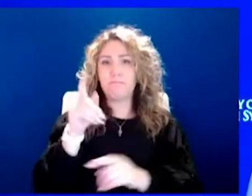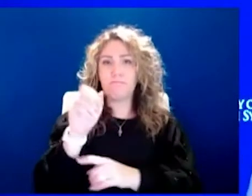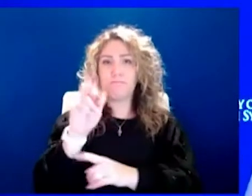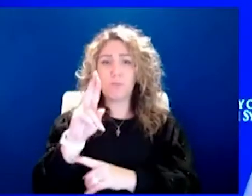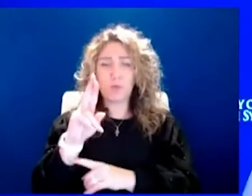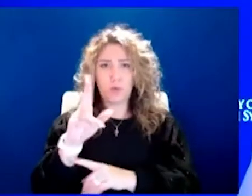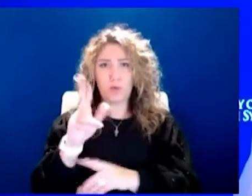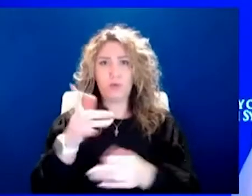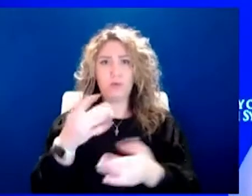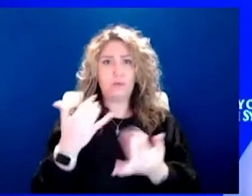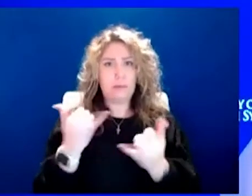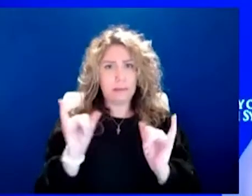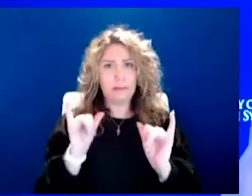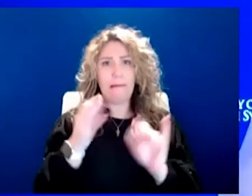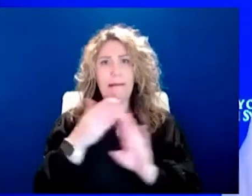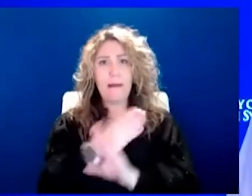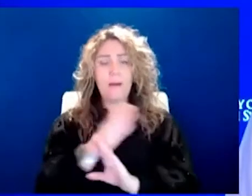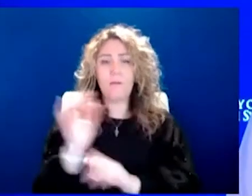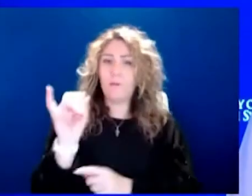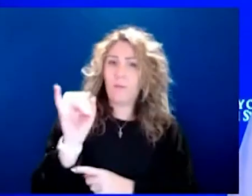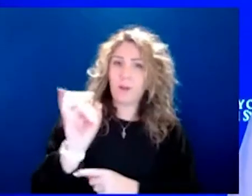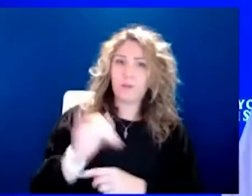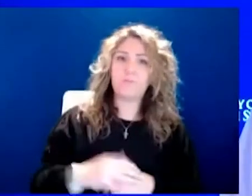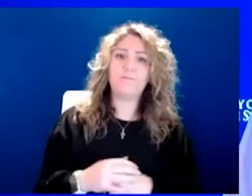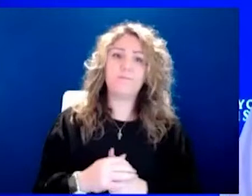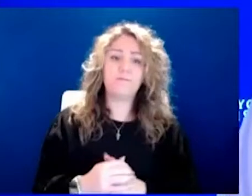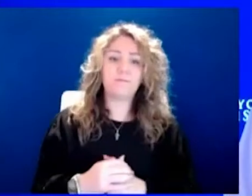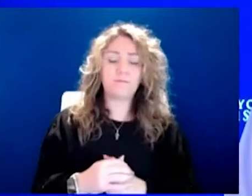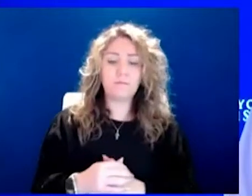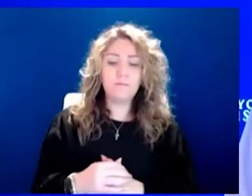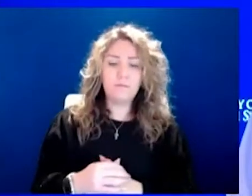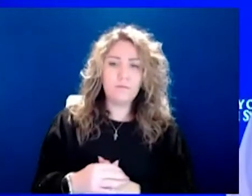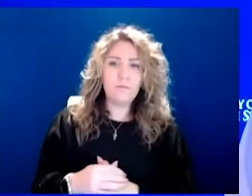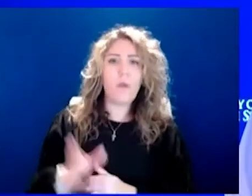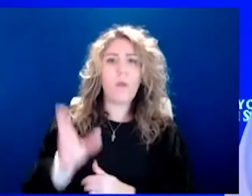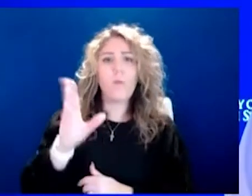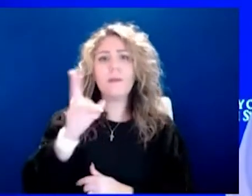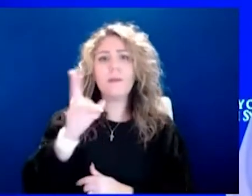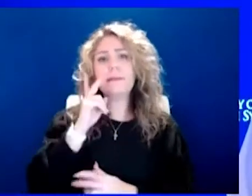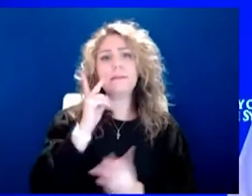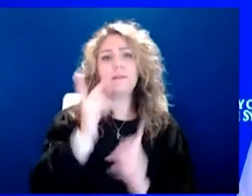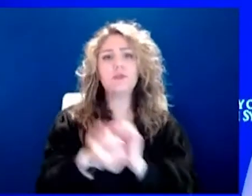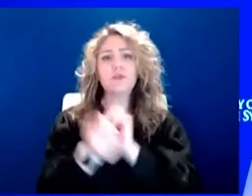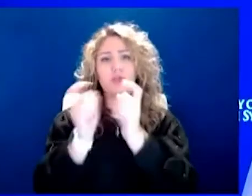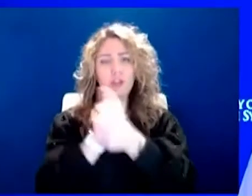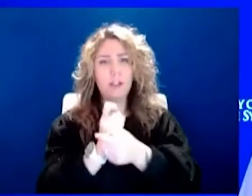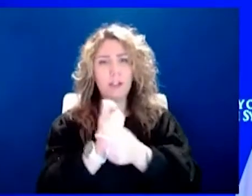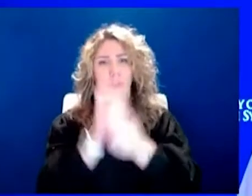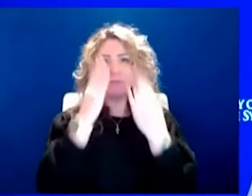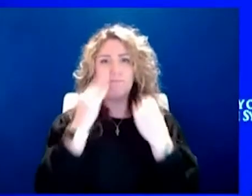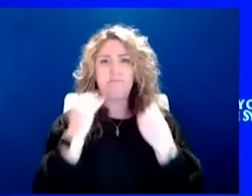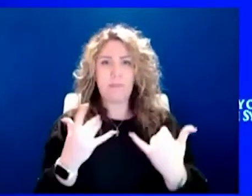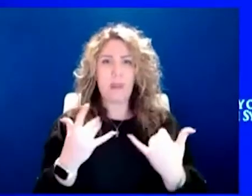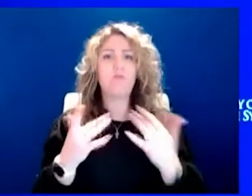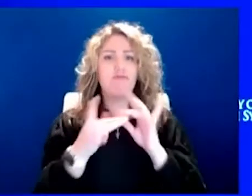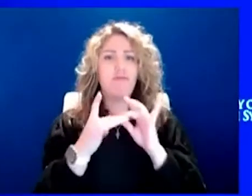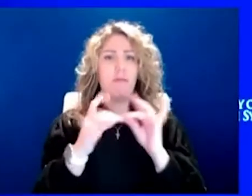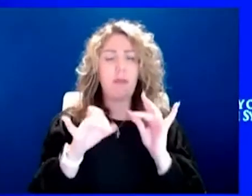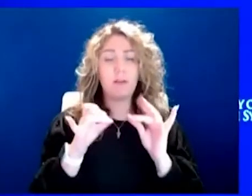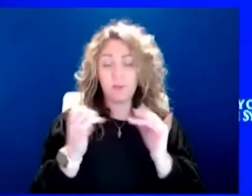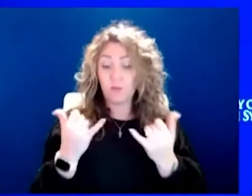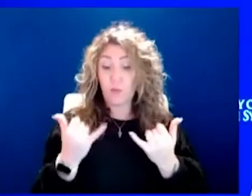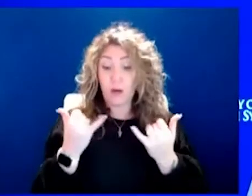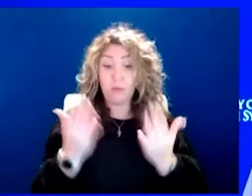been infected. But I think we are going to see evolving data on this. So right now, again, the recommendation is still to